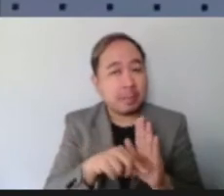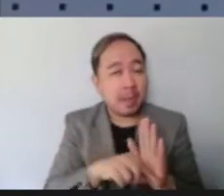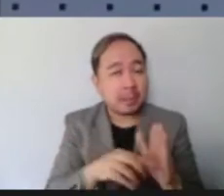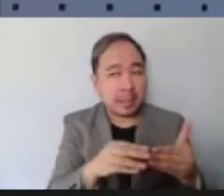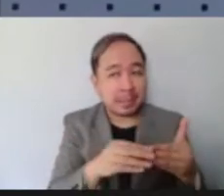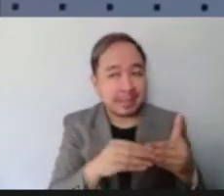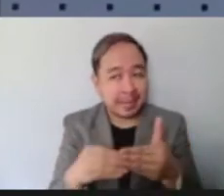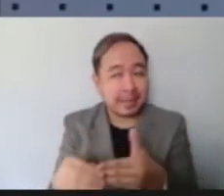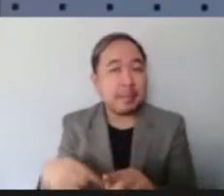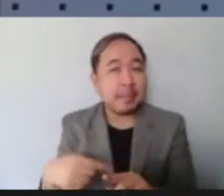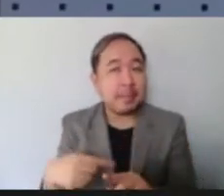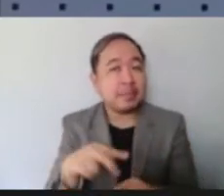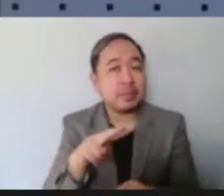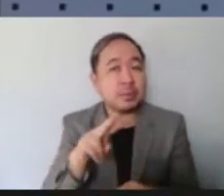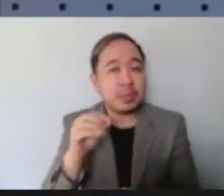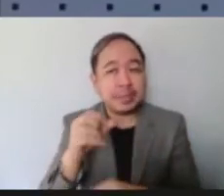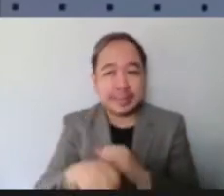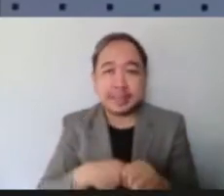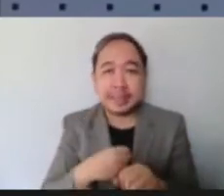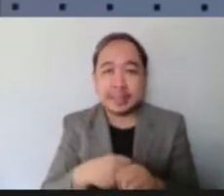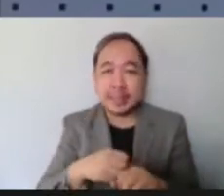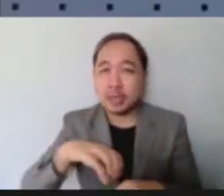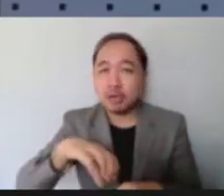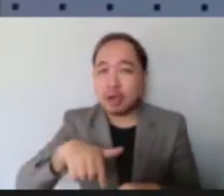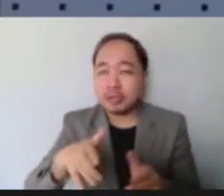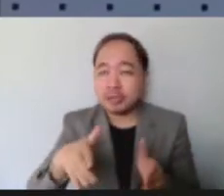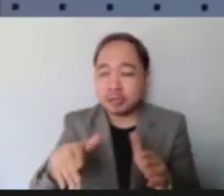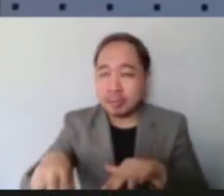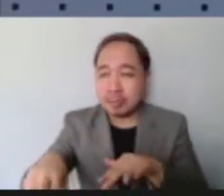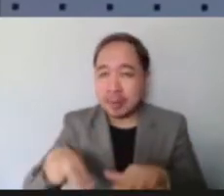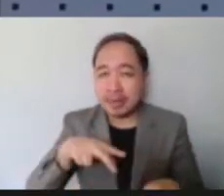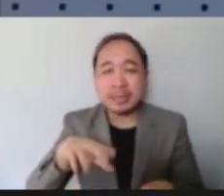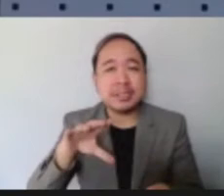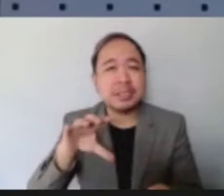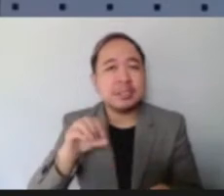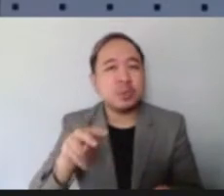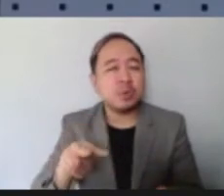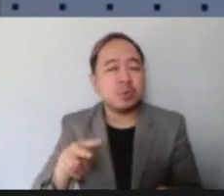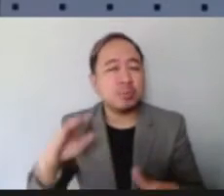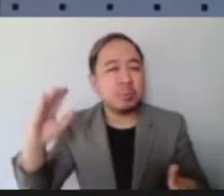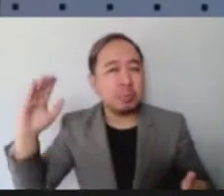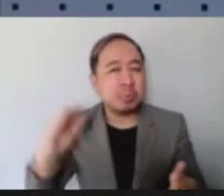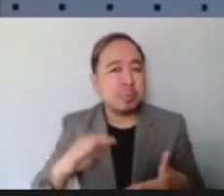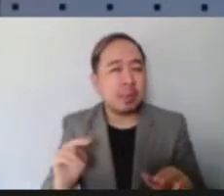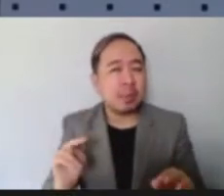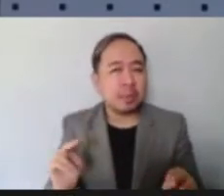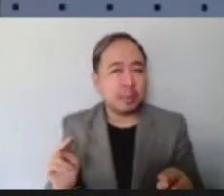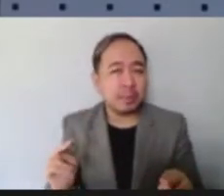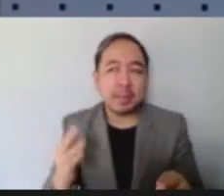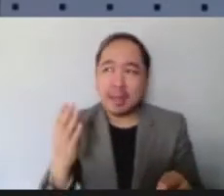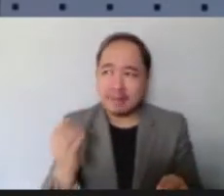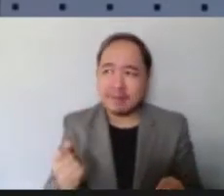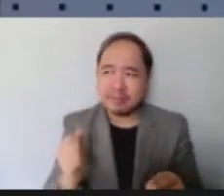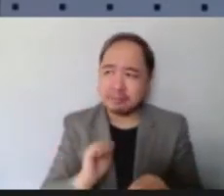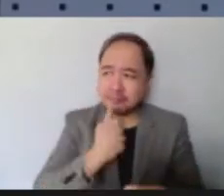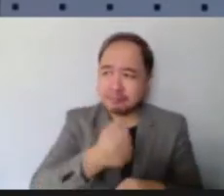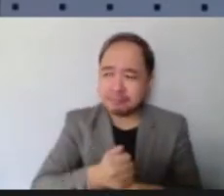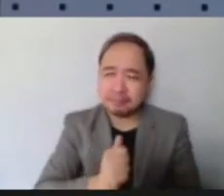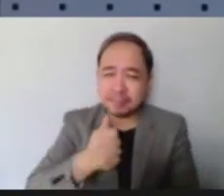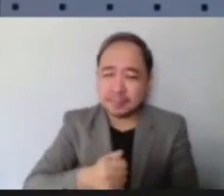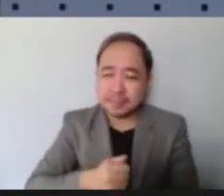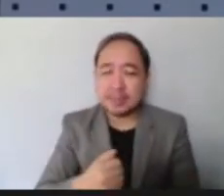20-year National plan for carbon neutrality with Rich development and implementation of relevant policy programs will be